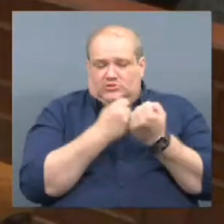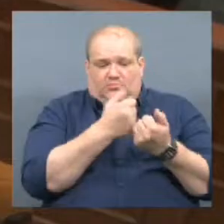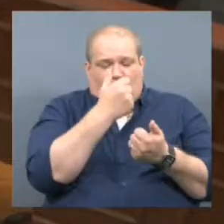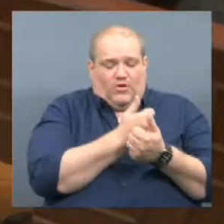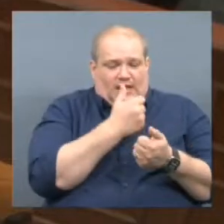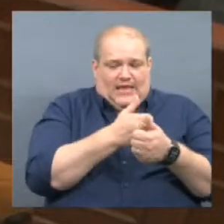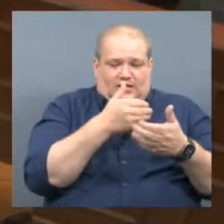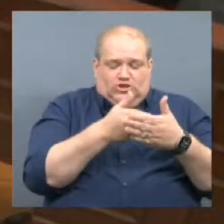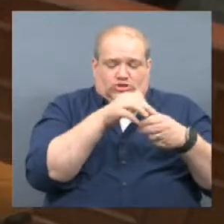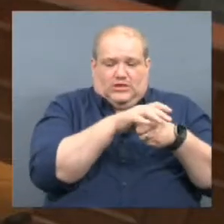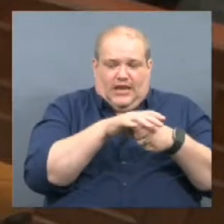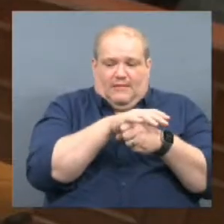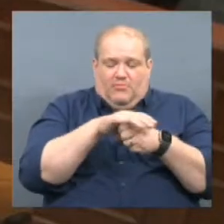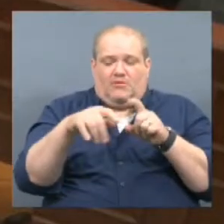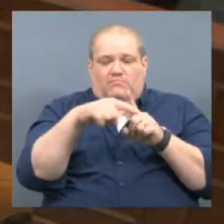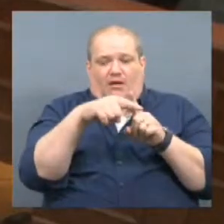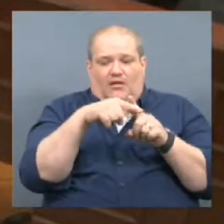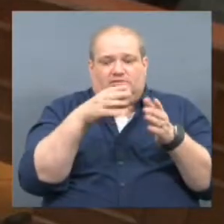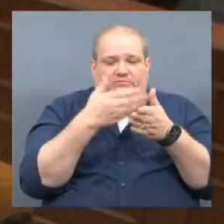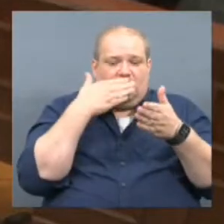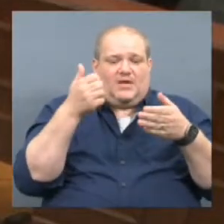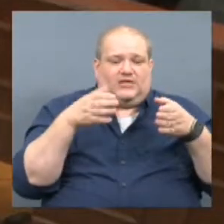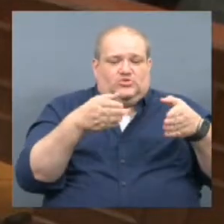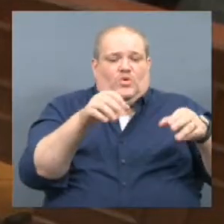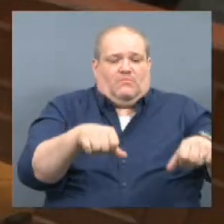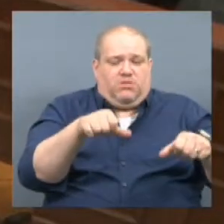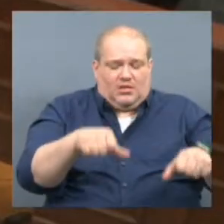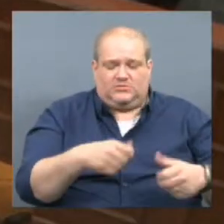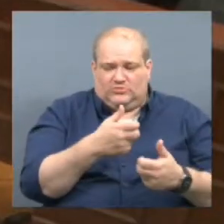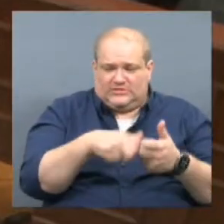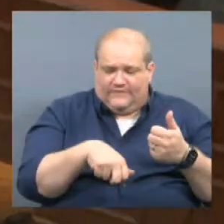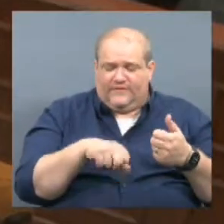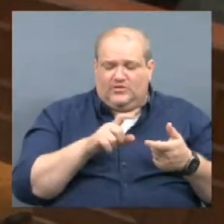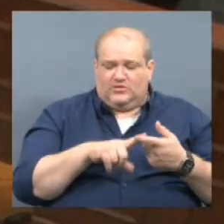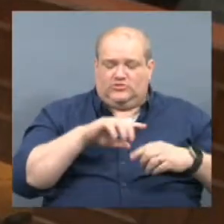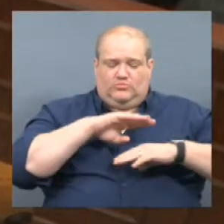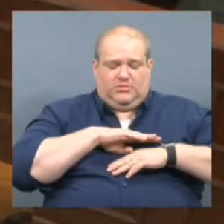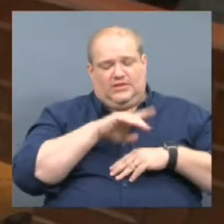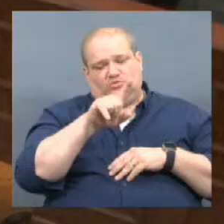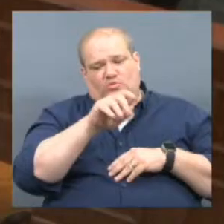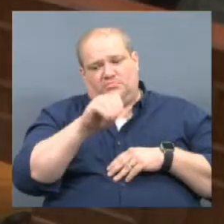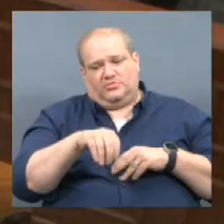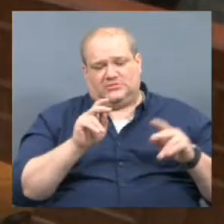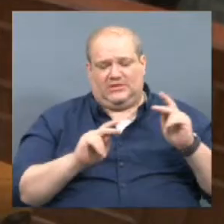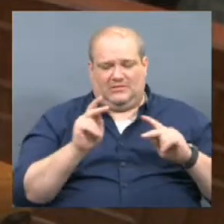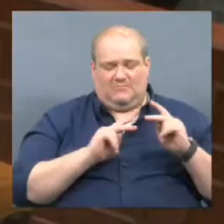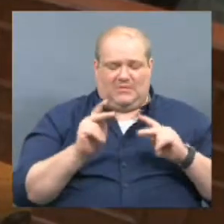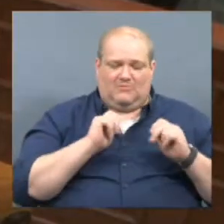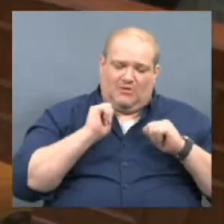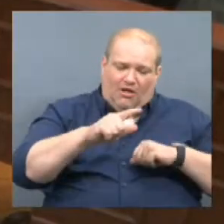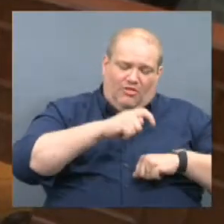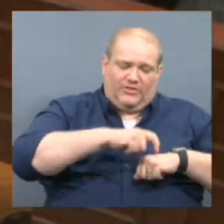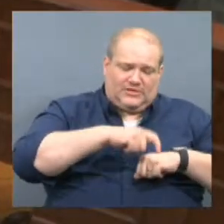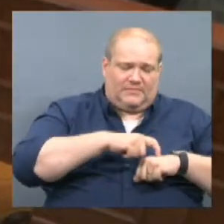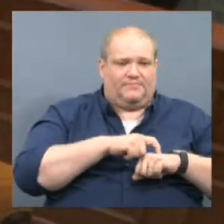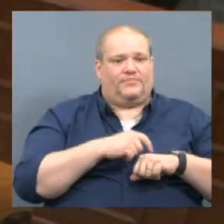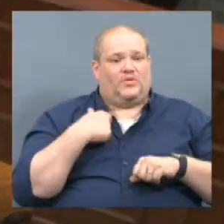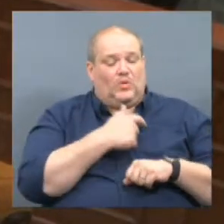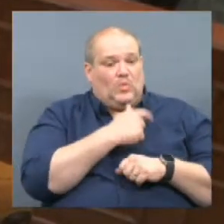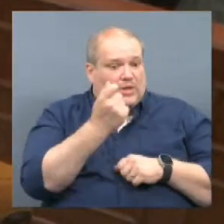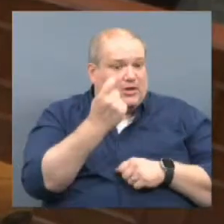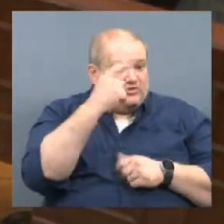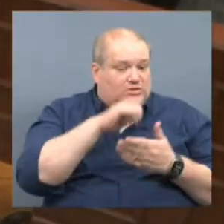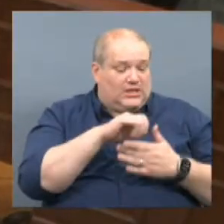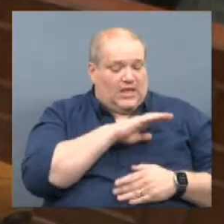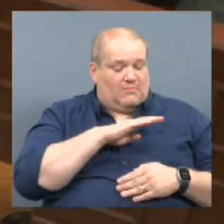every neighborhood as possible. And obviously, it's difficult to please 100% of the people every time, all the time. We understand